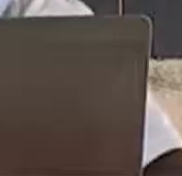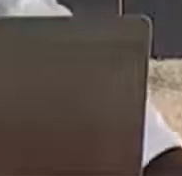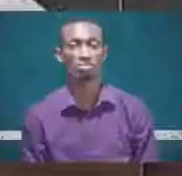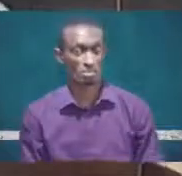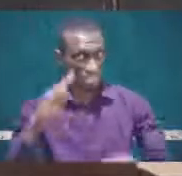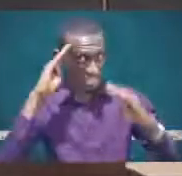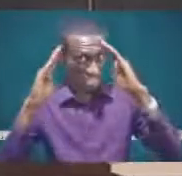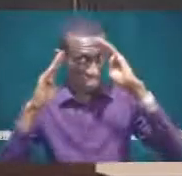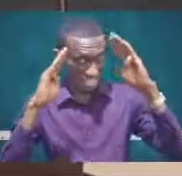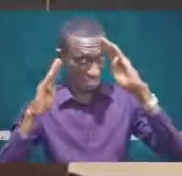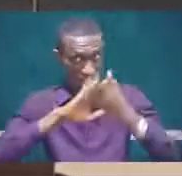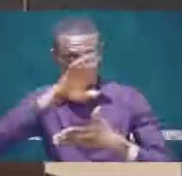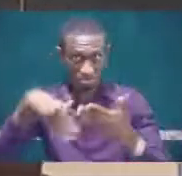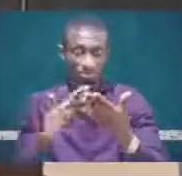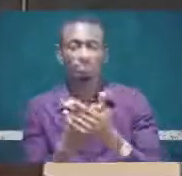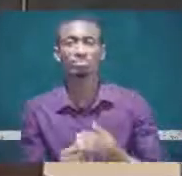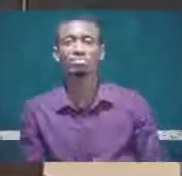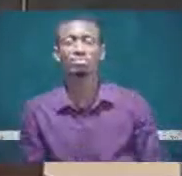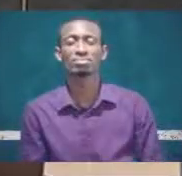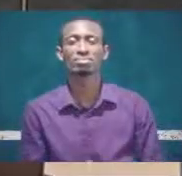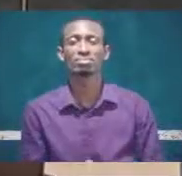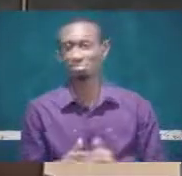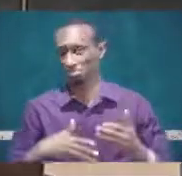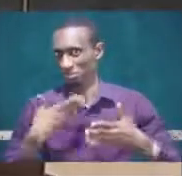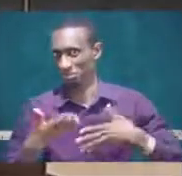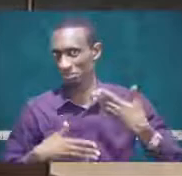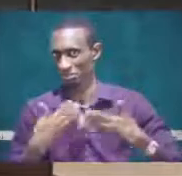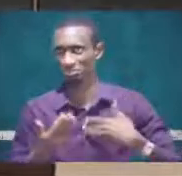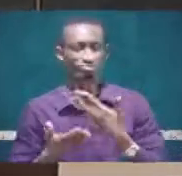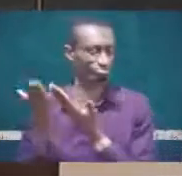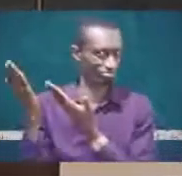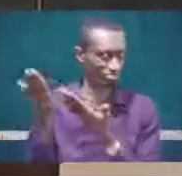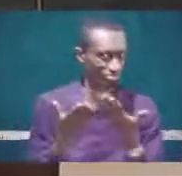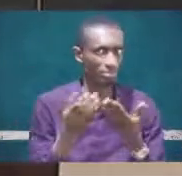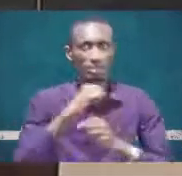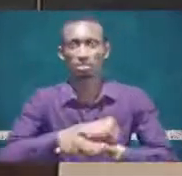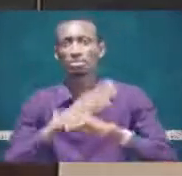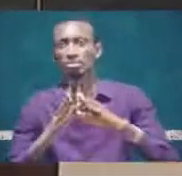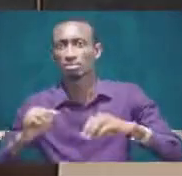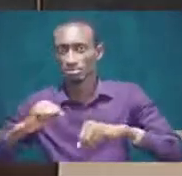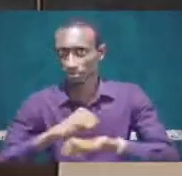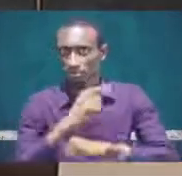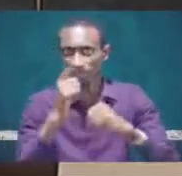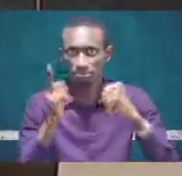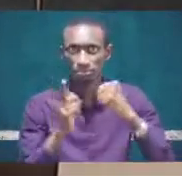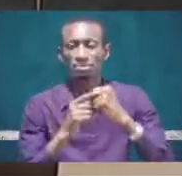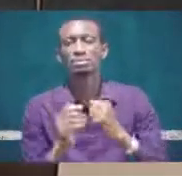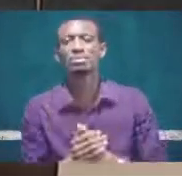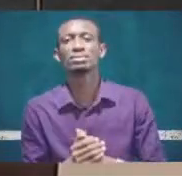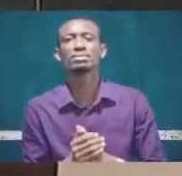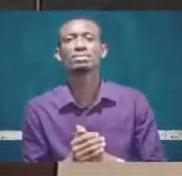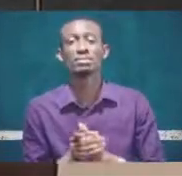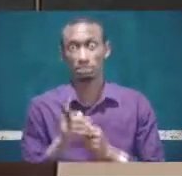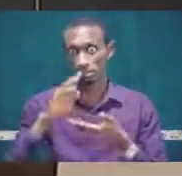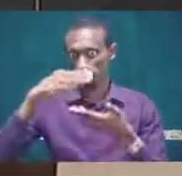Hello everyone. It's my pleasure to welcome all senior 6 students in this math